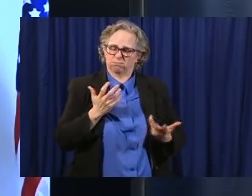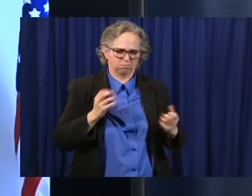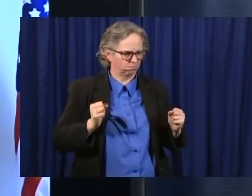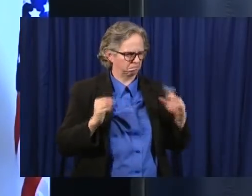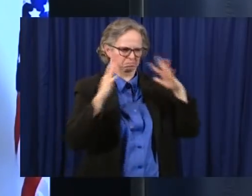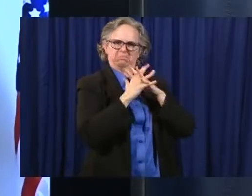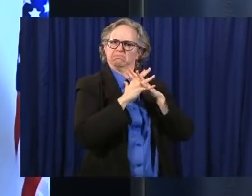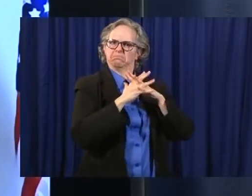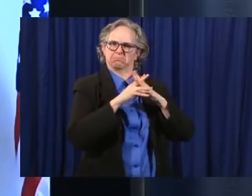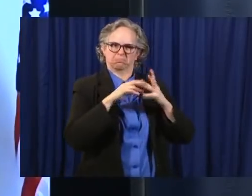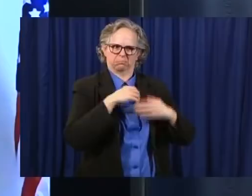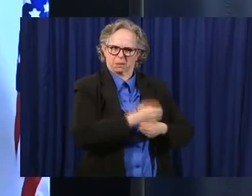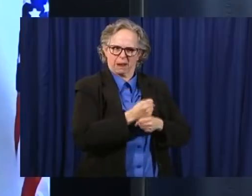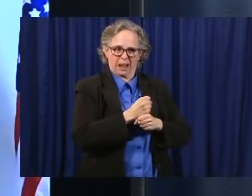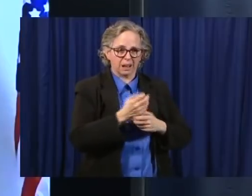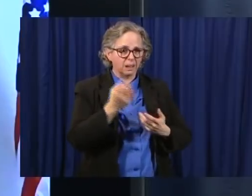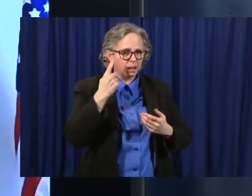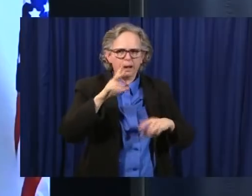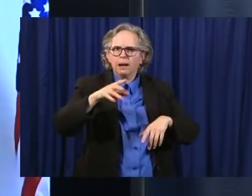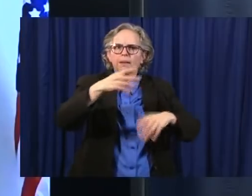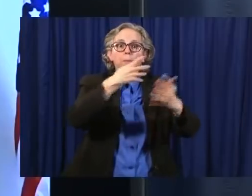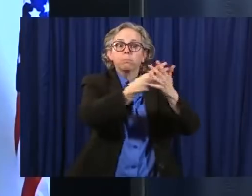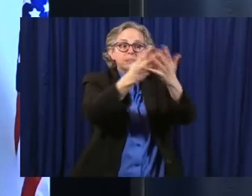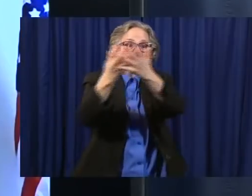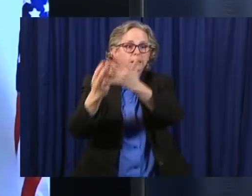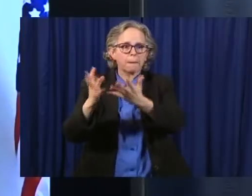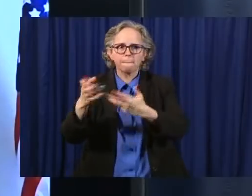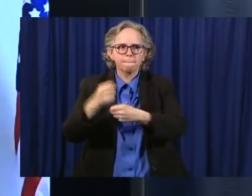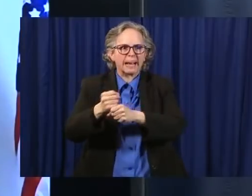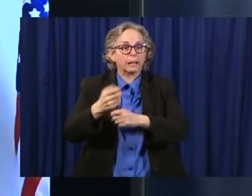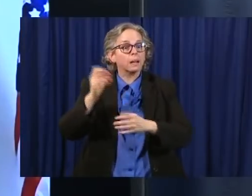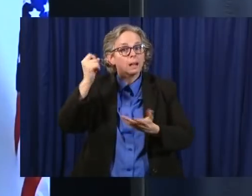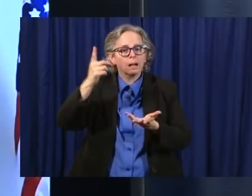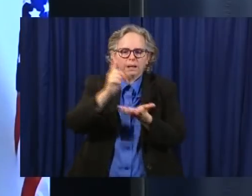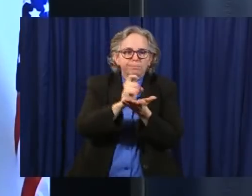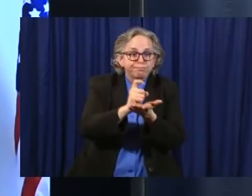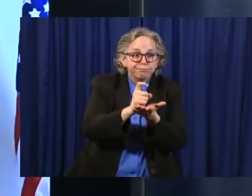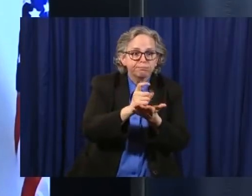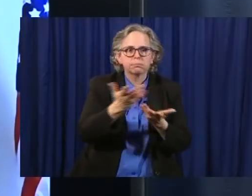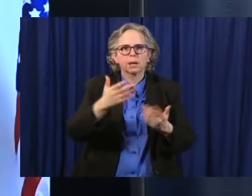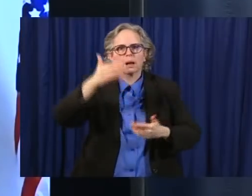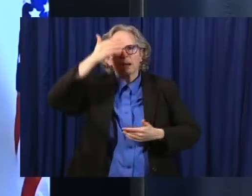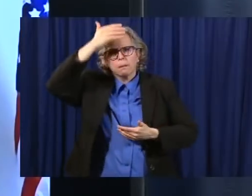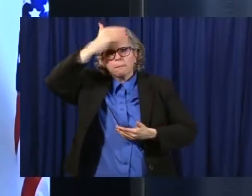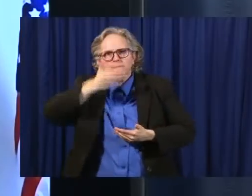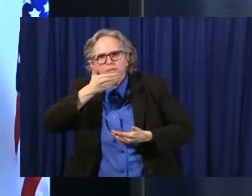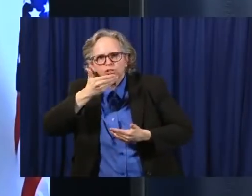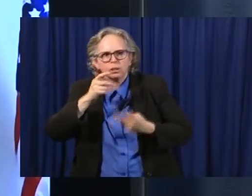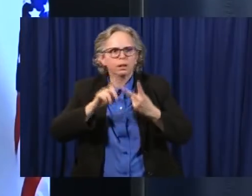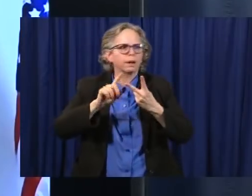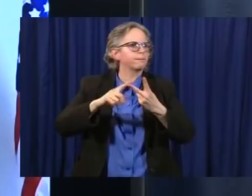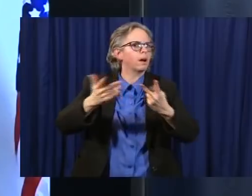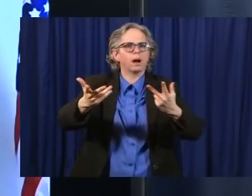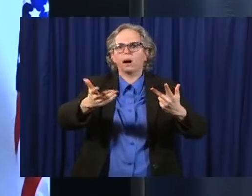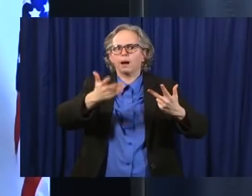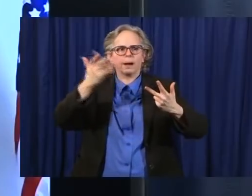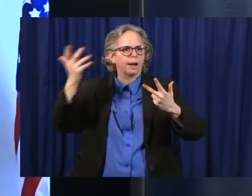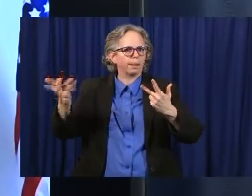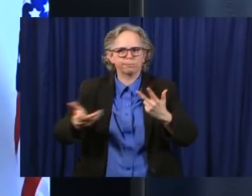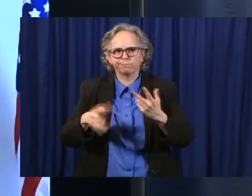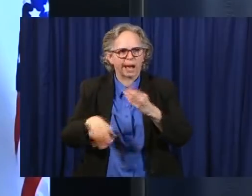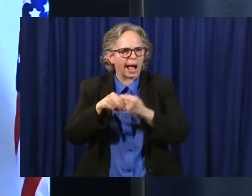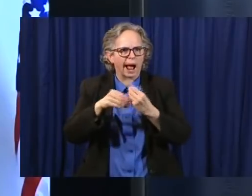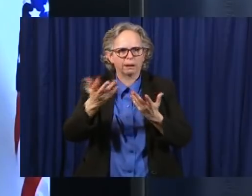penal industries started making hand sanitizer, face shields, and also like a surgical